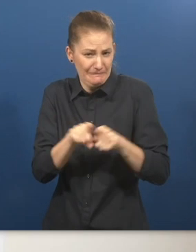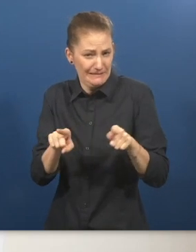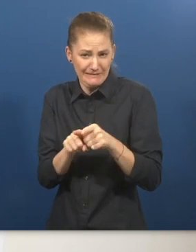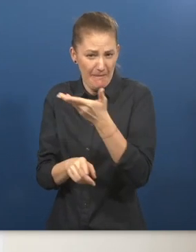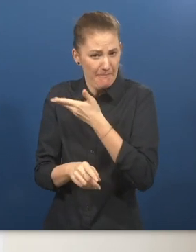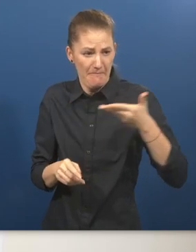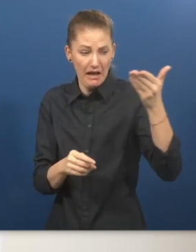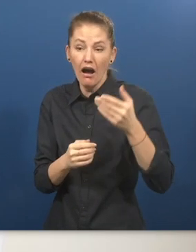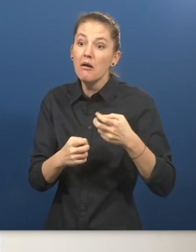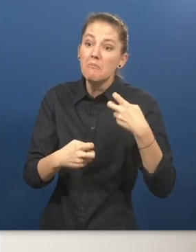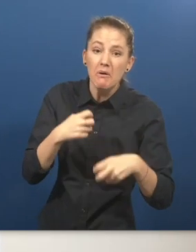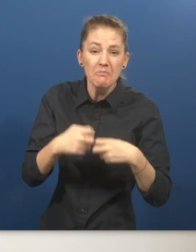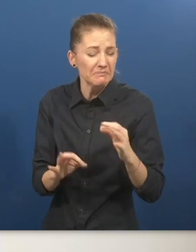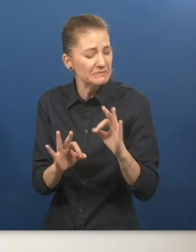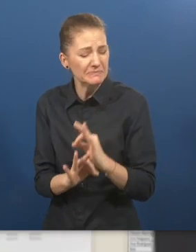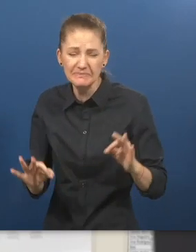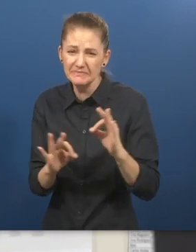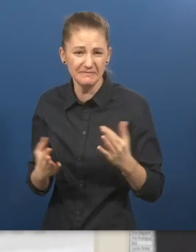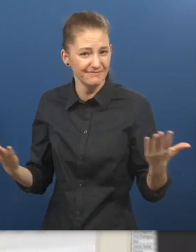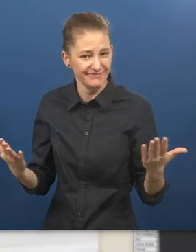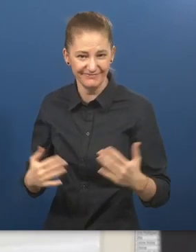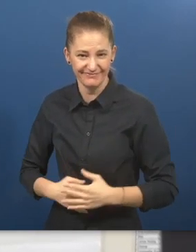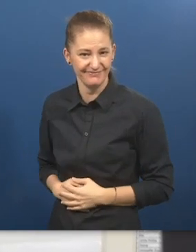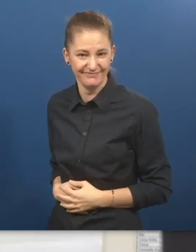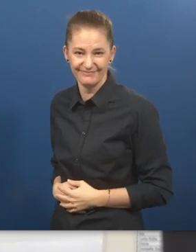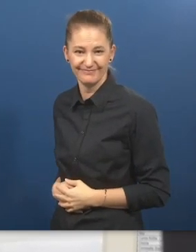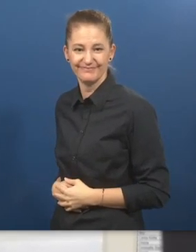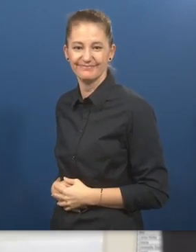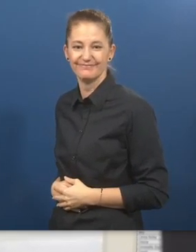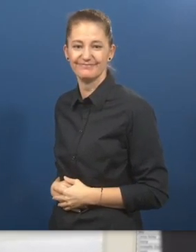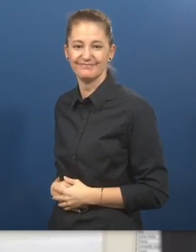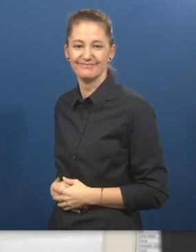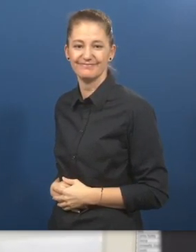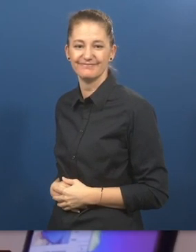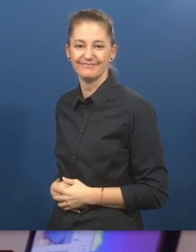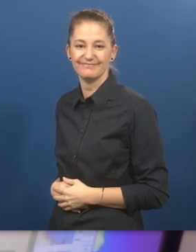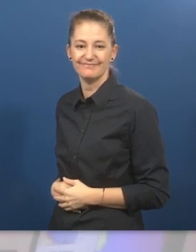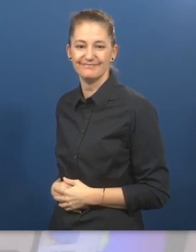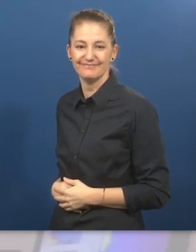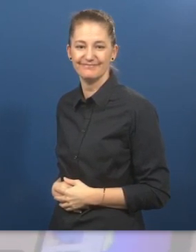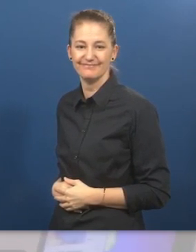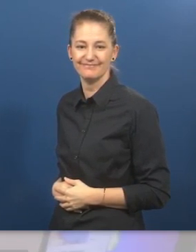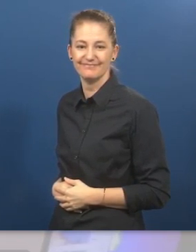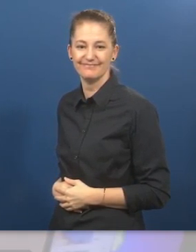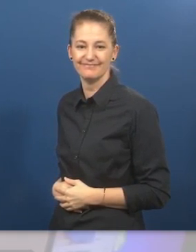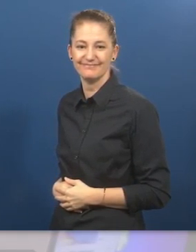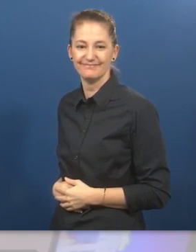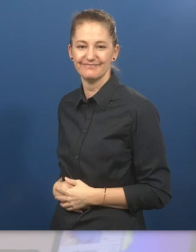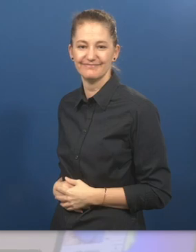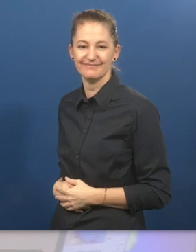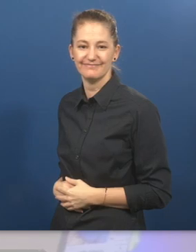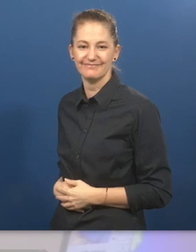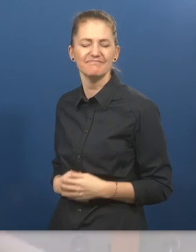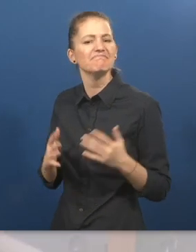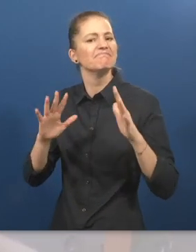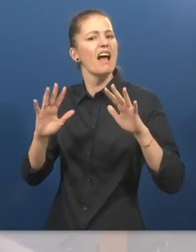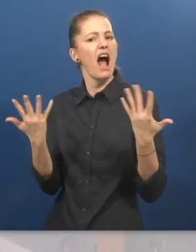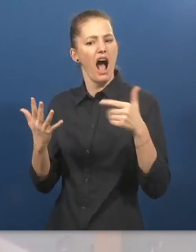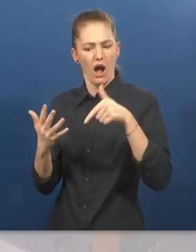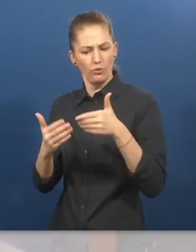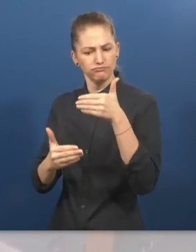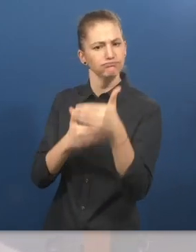totally valid, that those who want to do more than those who can do it, and to let us show that we are totally normal people who perform a